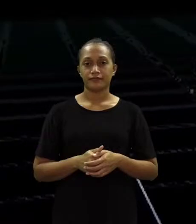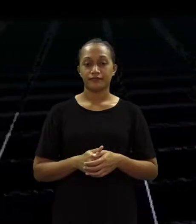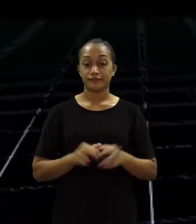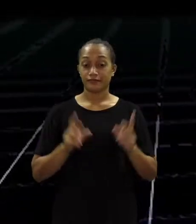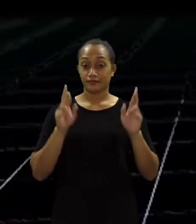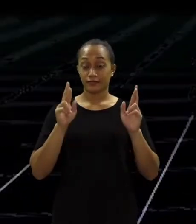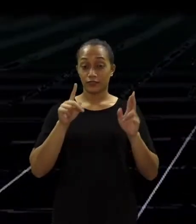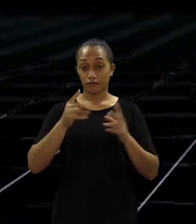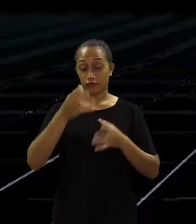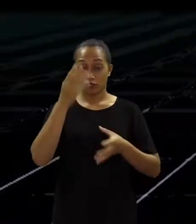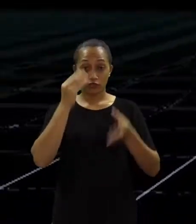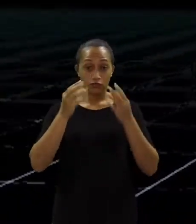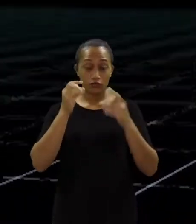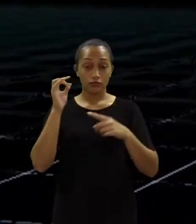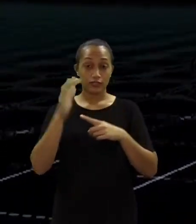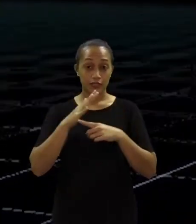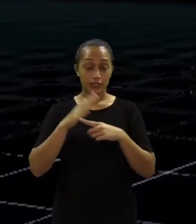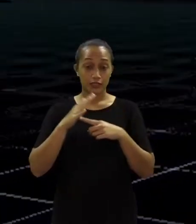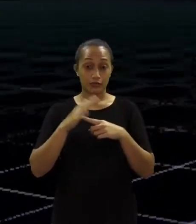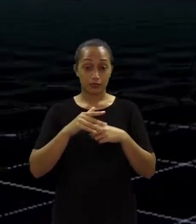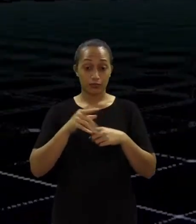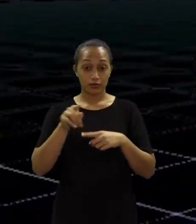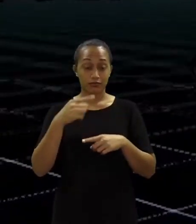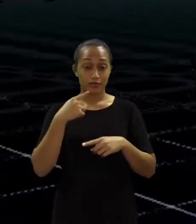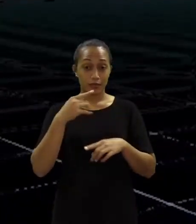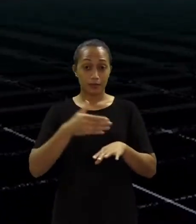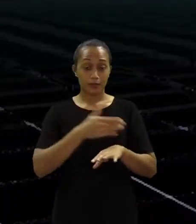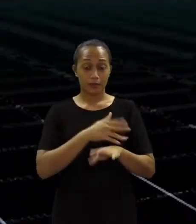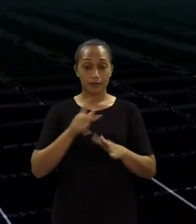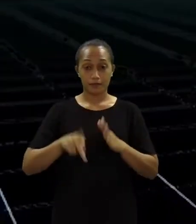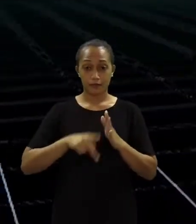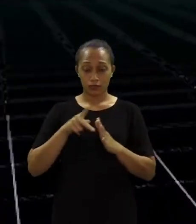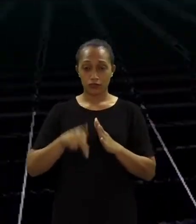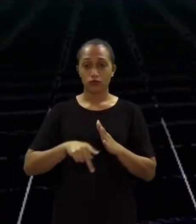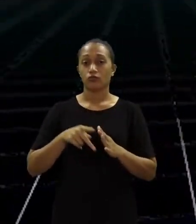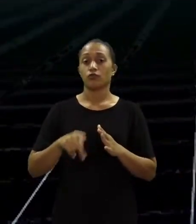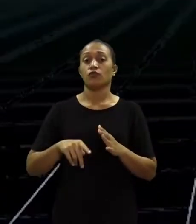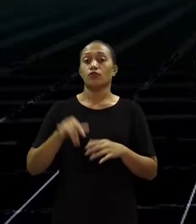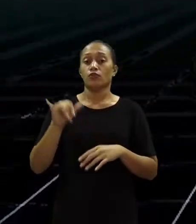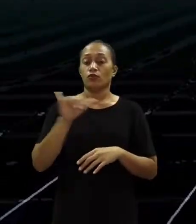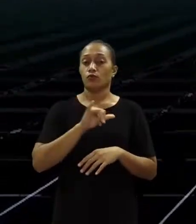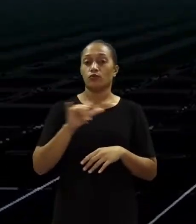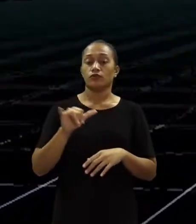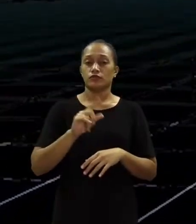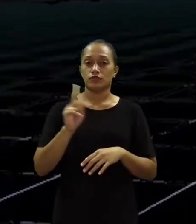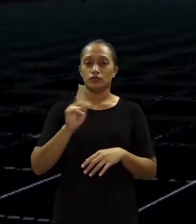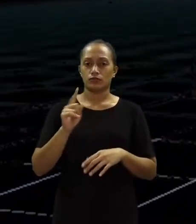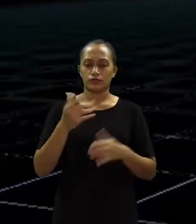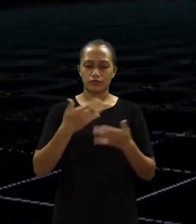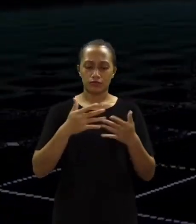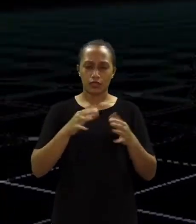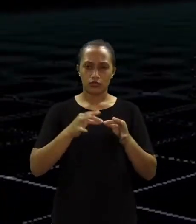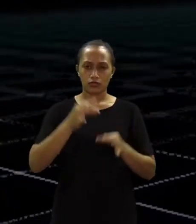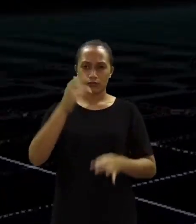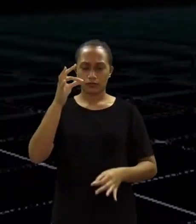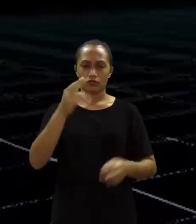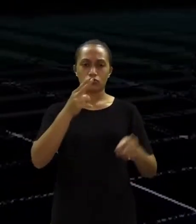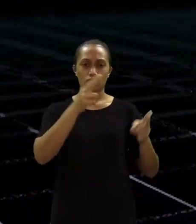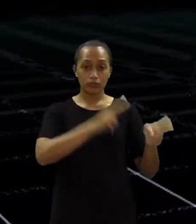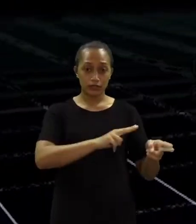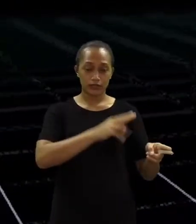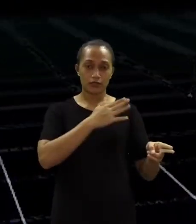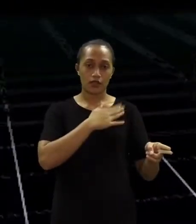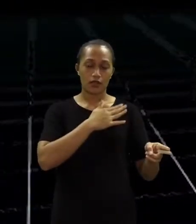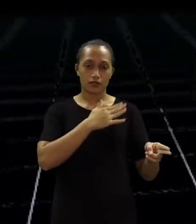I hope you have learned some of the important things mentioned in this video clip, which is how to measure your resting heart